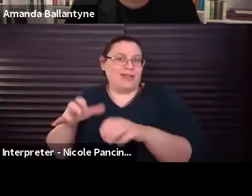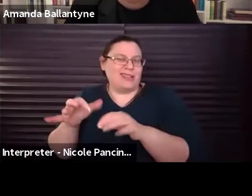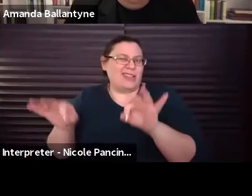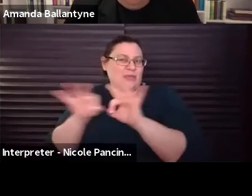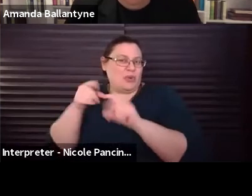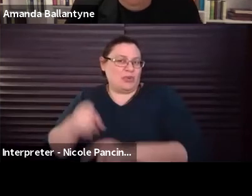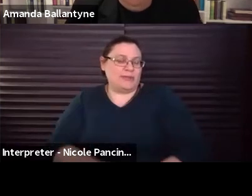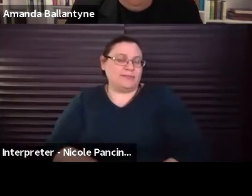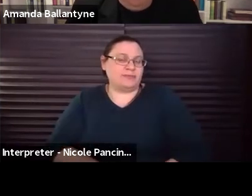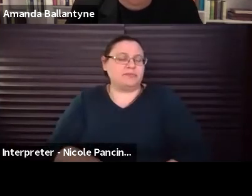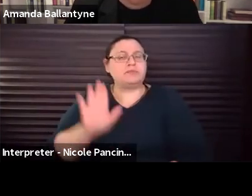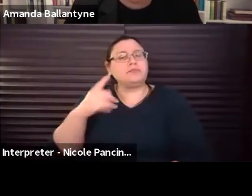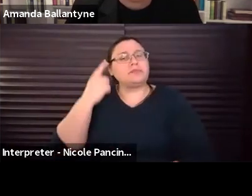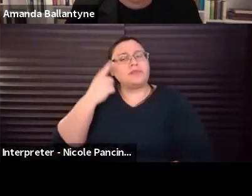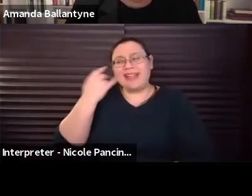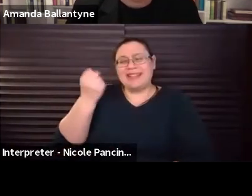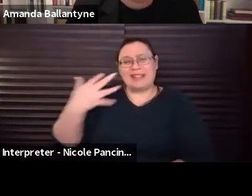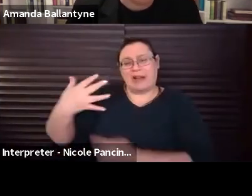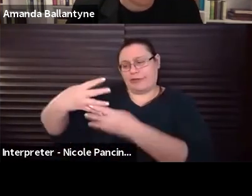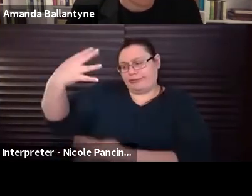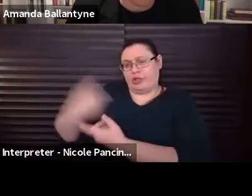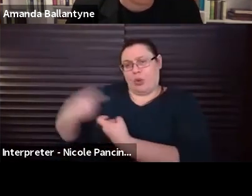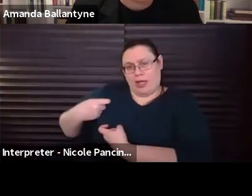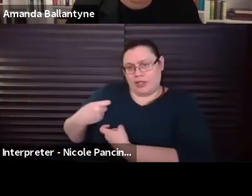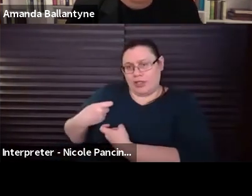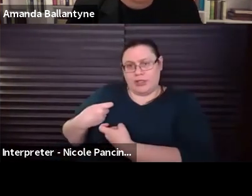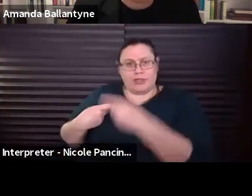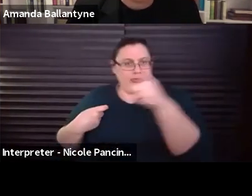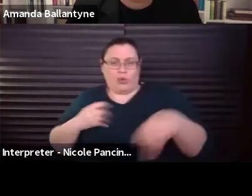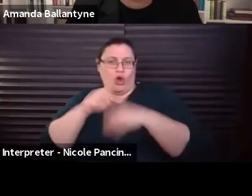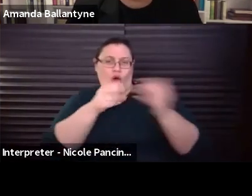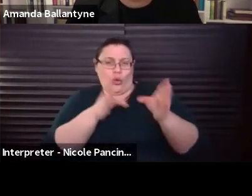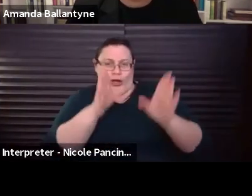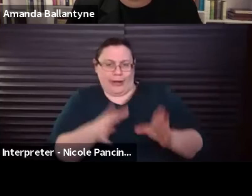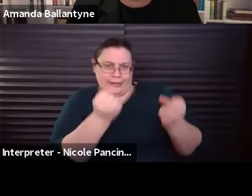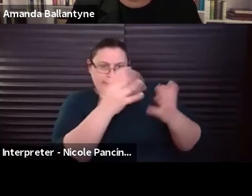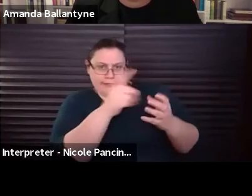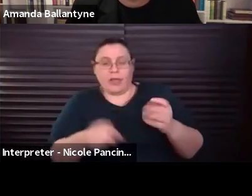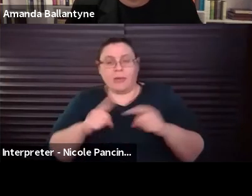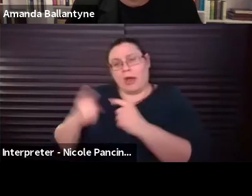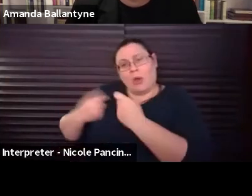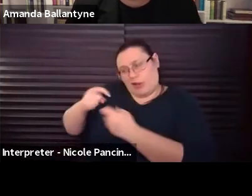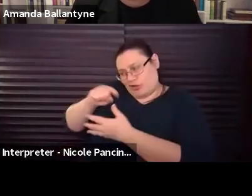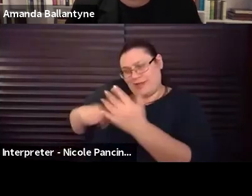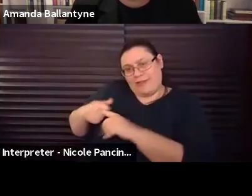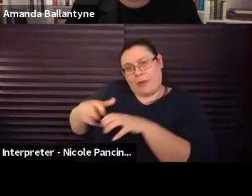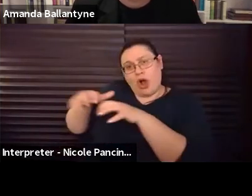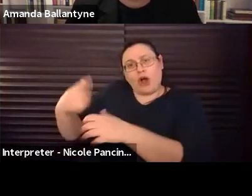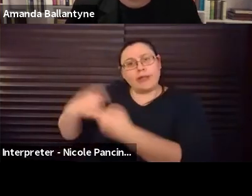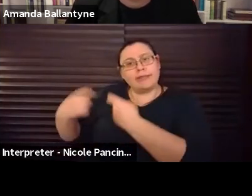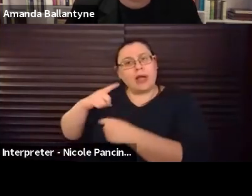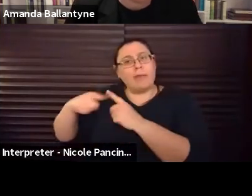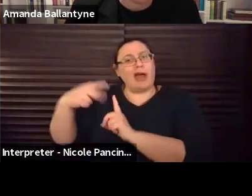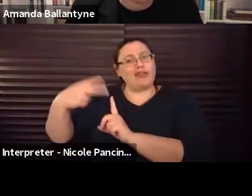I wonder, I'm getting a number of questions, and you are all organizers, but I'm getting a number of questions from the audience about